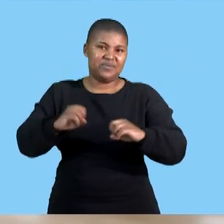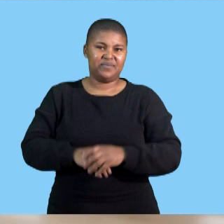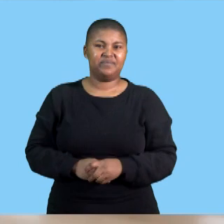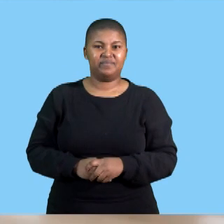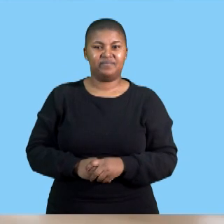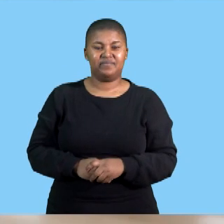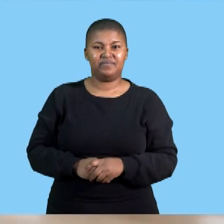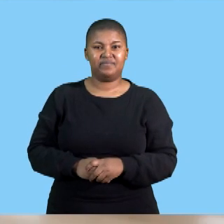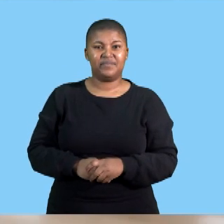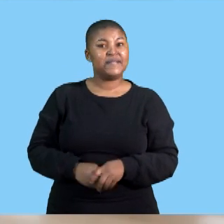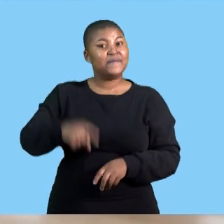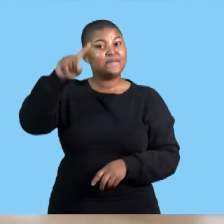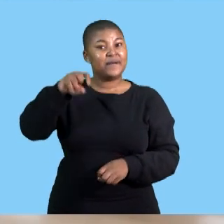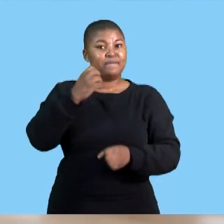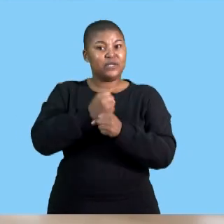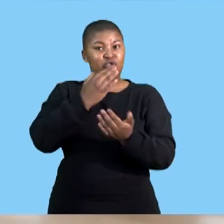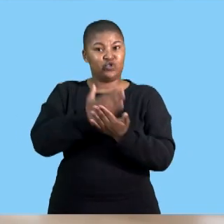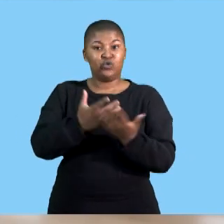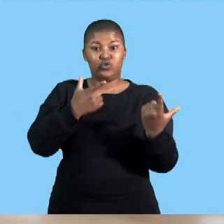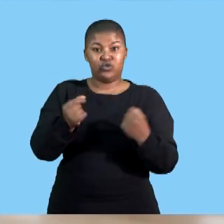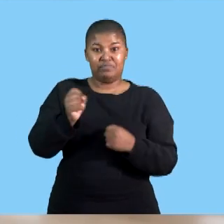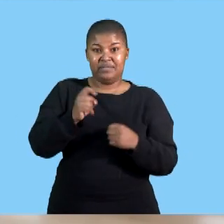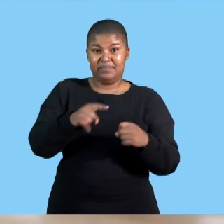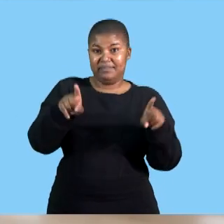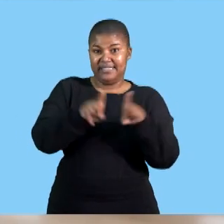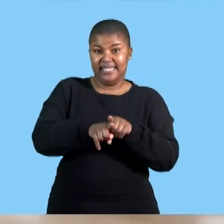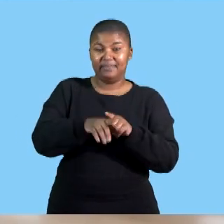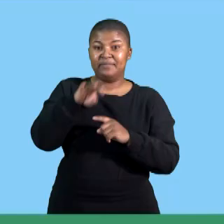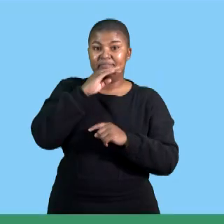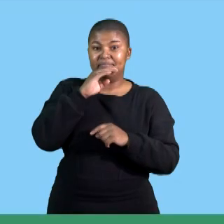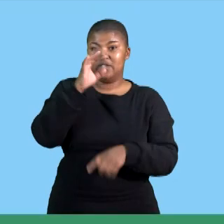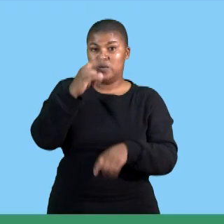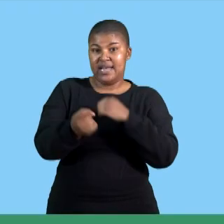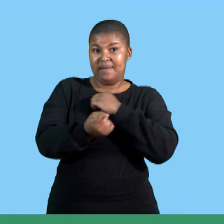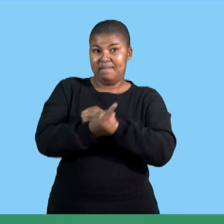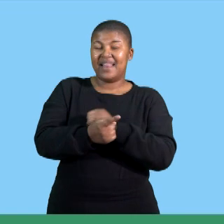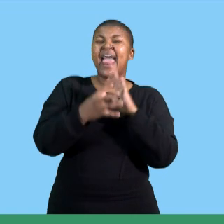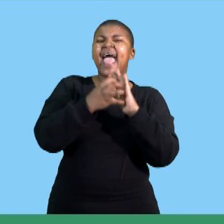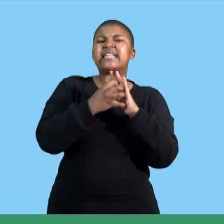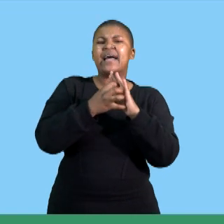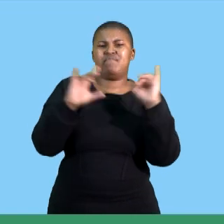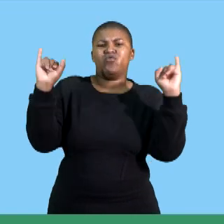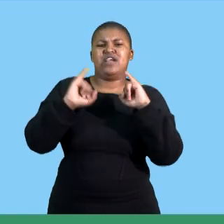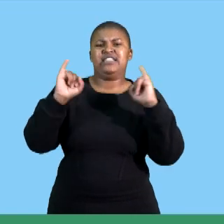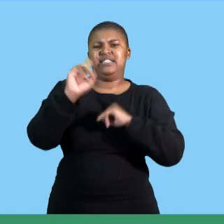go through this scenario together and find out what was the example of